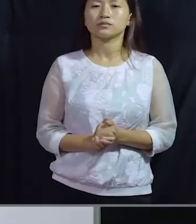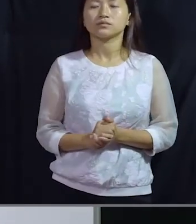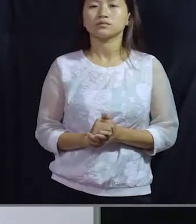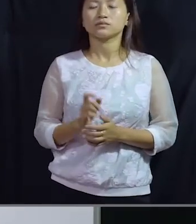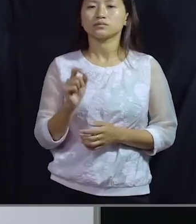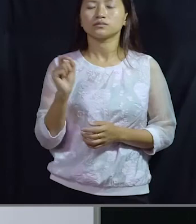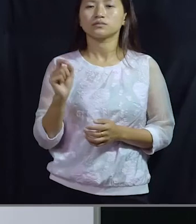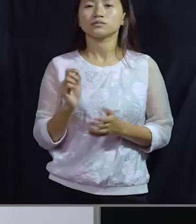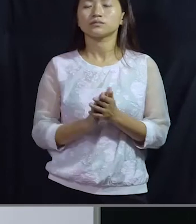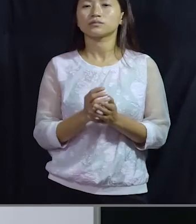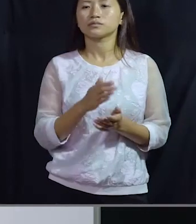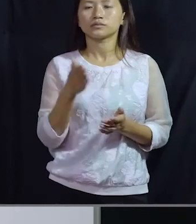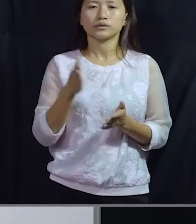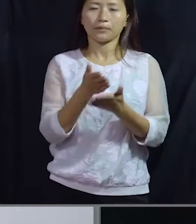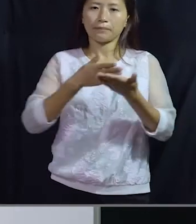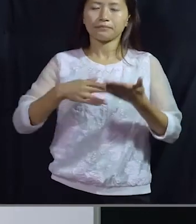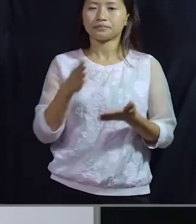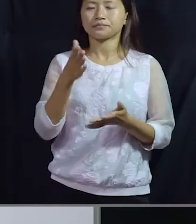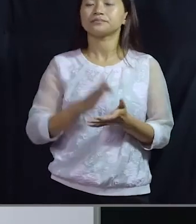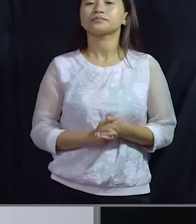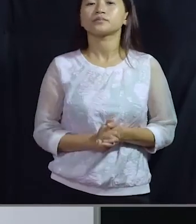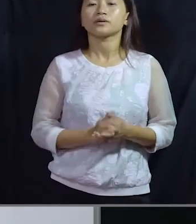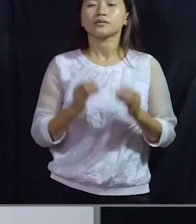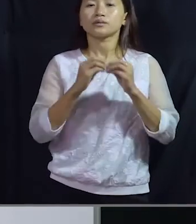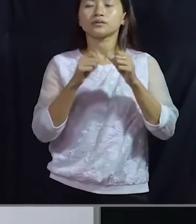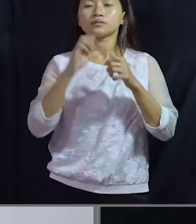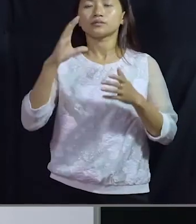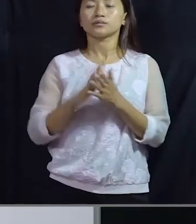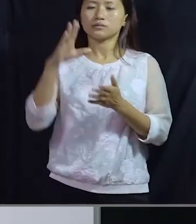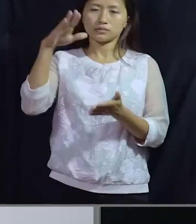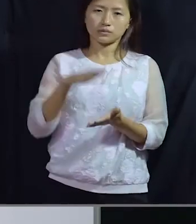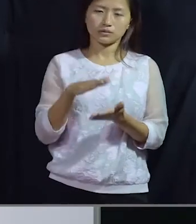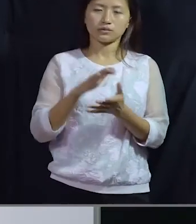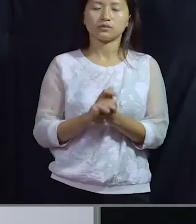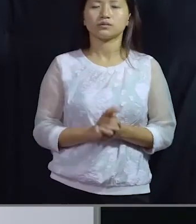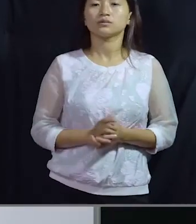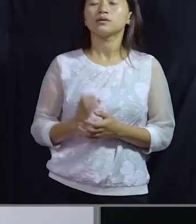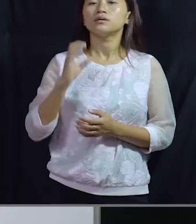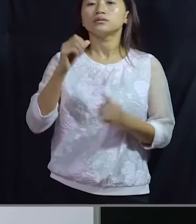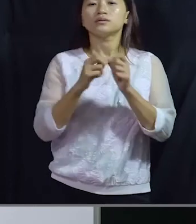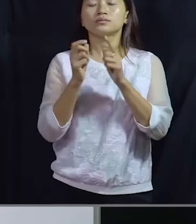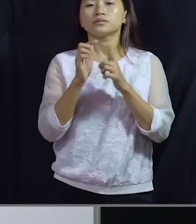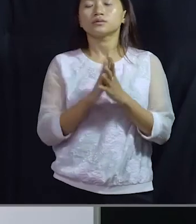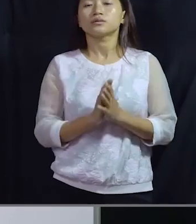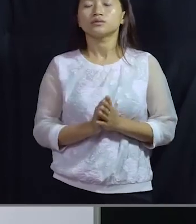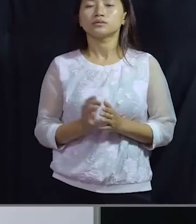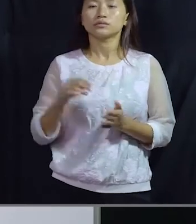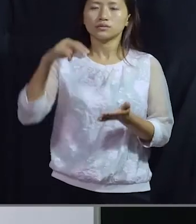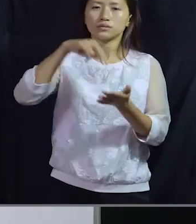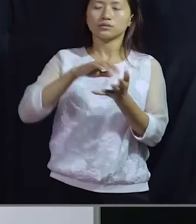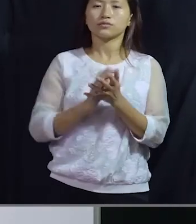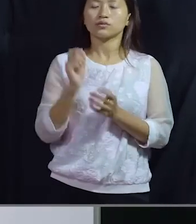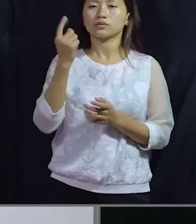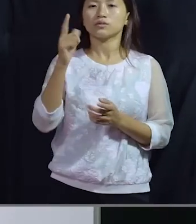no particulars. Therefore the balance has been carried down. The amount of capital now stood for